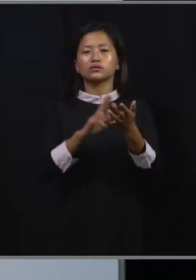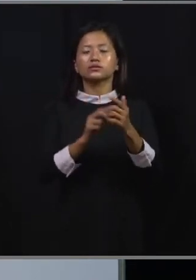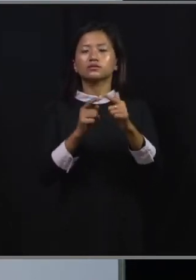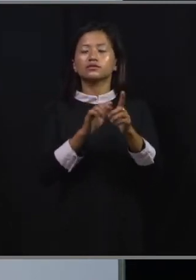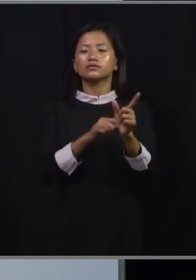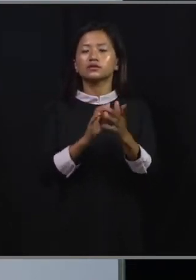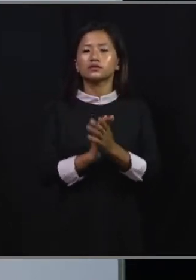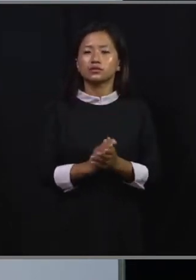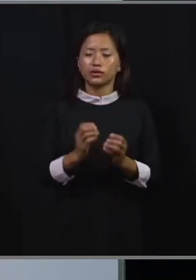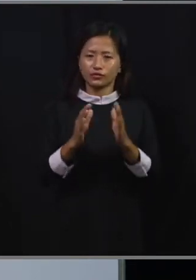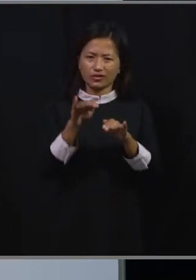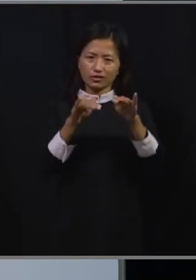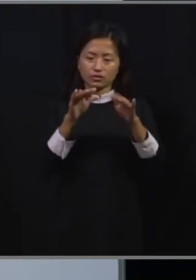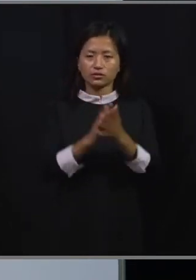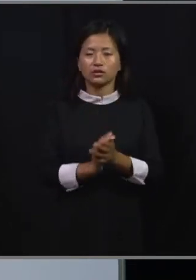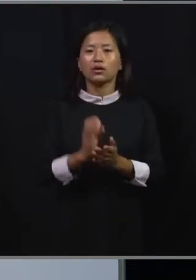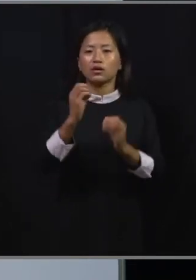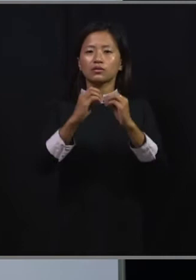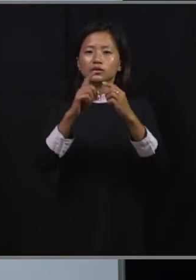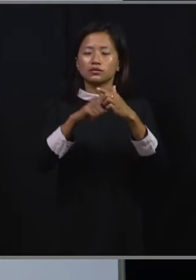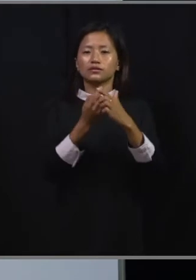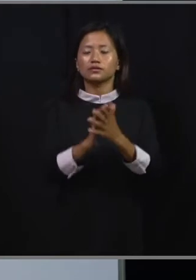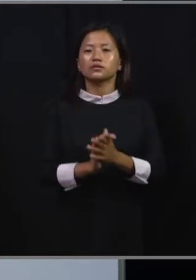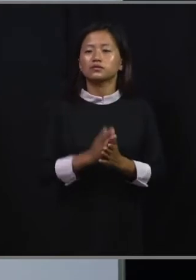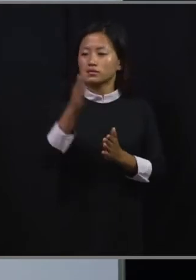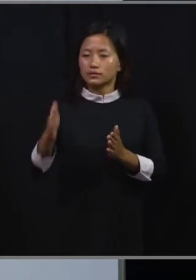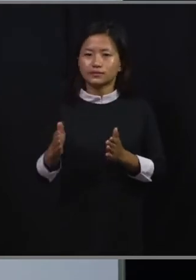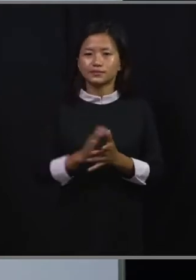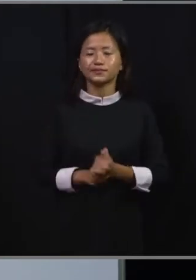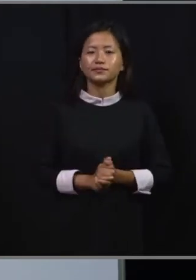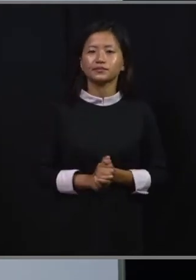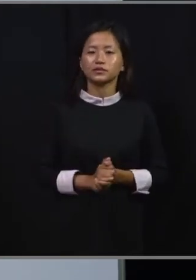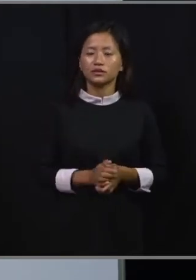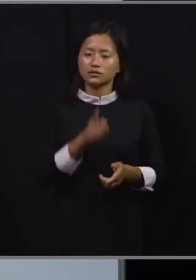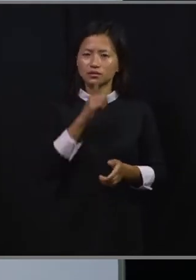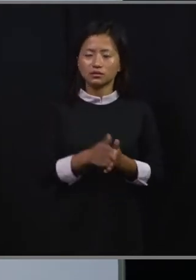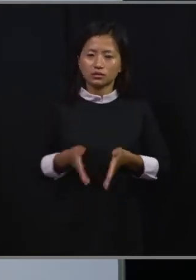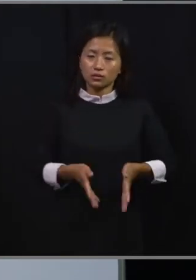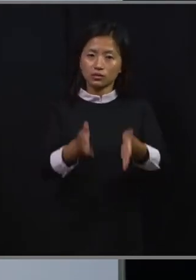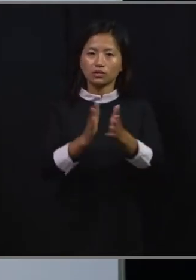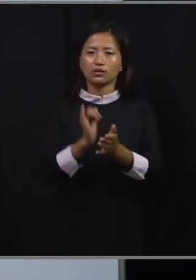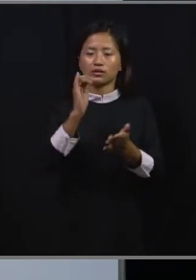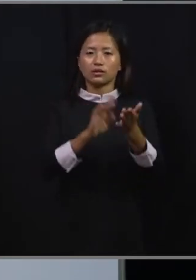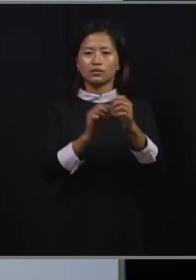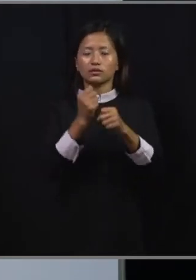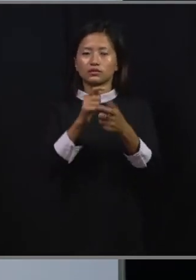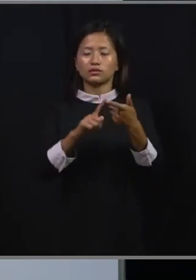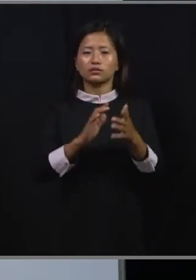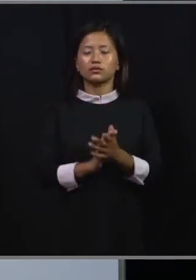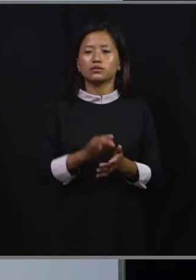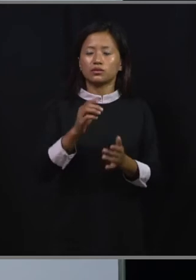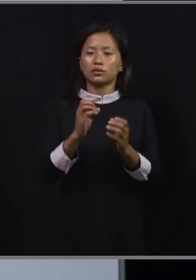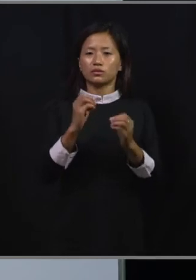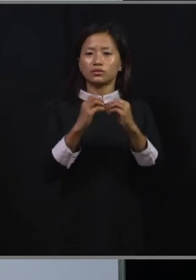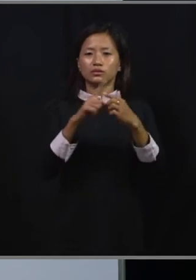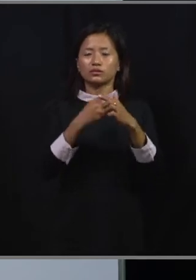this object distance in the objective side, okay, in the objective side, in such a way that the image by the objective will form